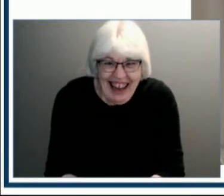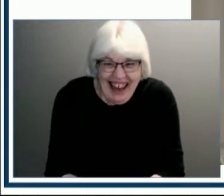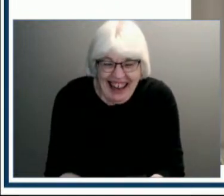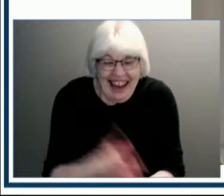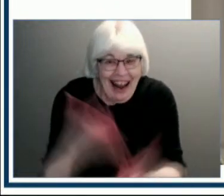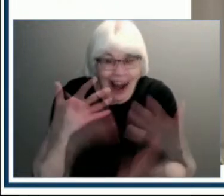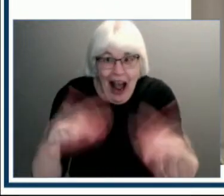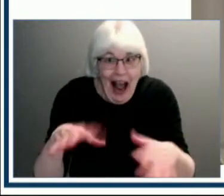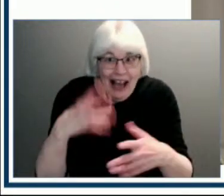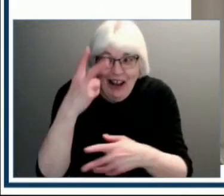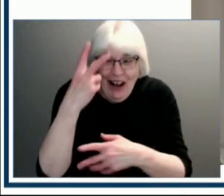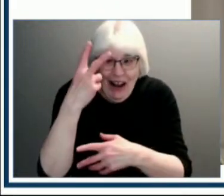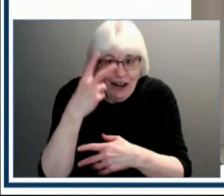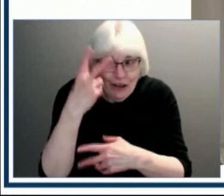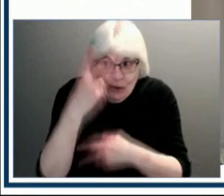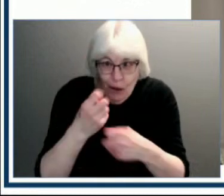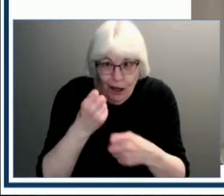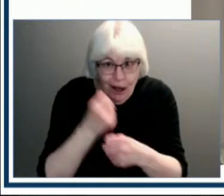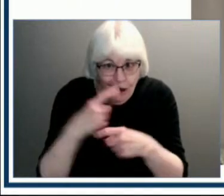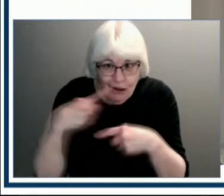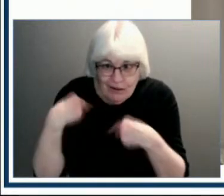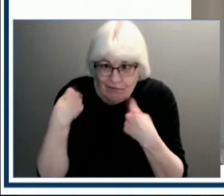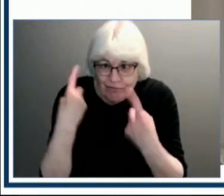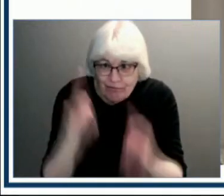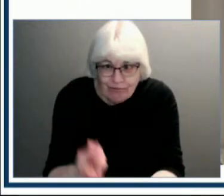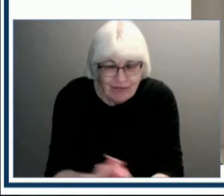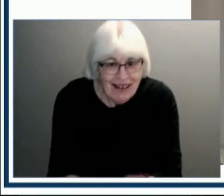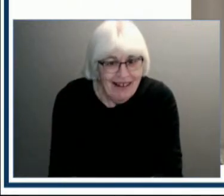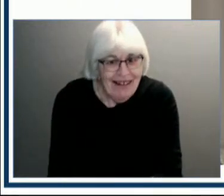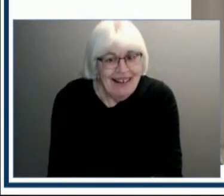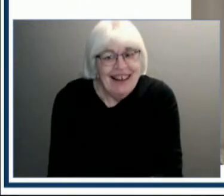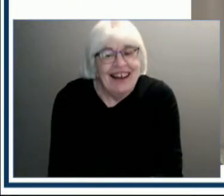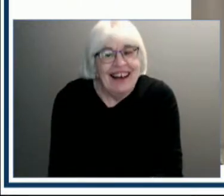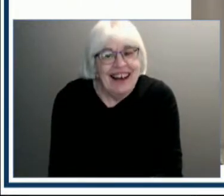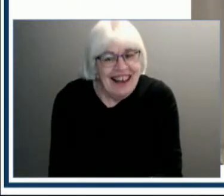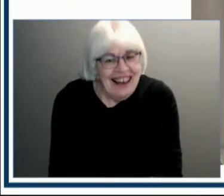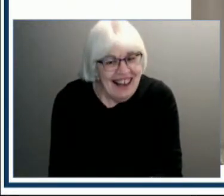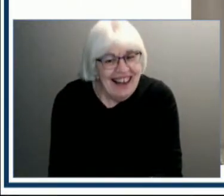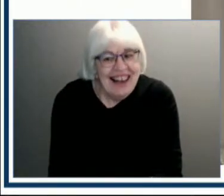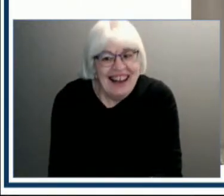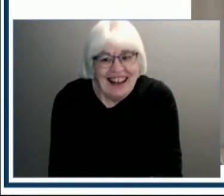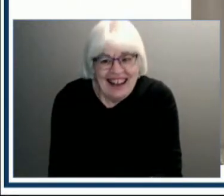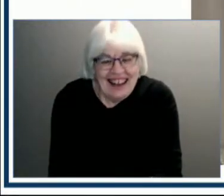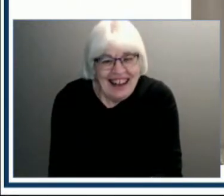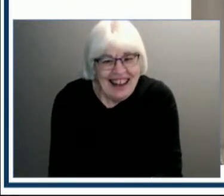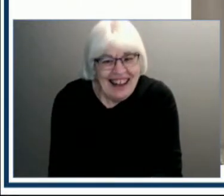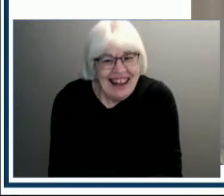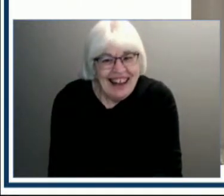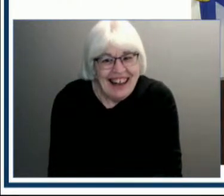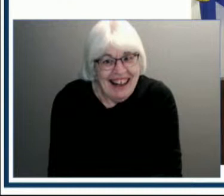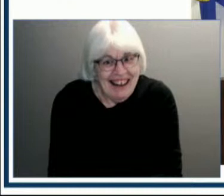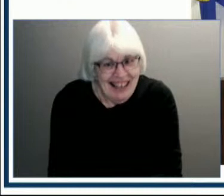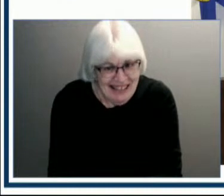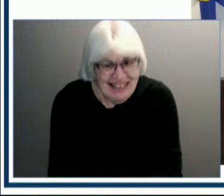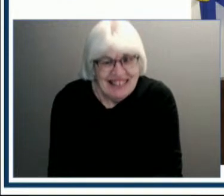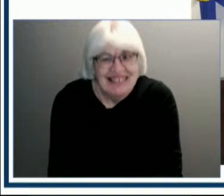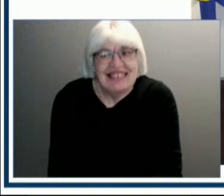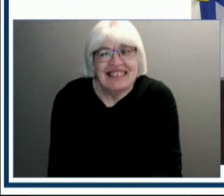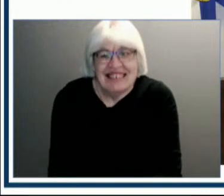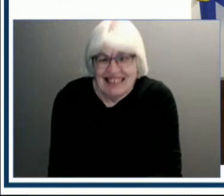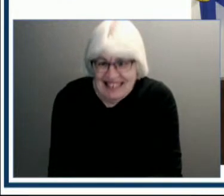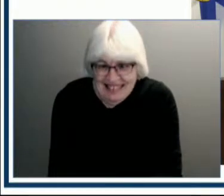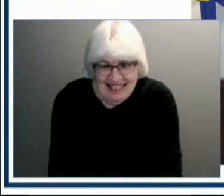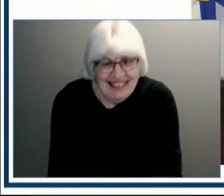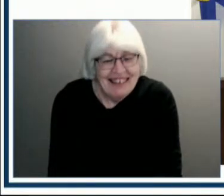Premier of the Province of Nova Scotia, and Dr. Robert Strang, Chief Medical Officer of Health for Nova Scotia. Go ahead, Premier. Thank you, Tina.